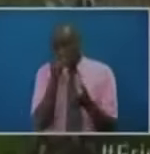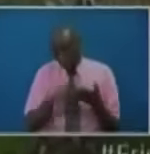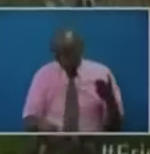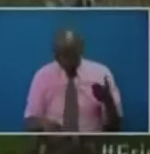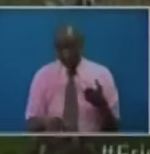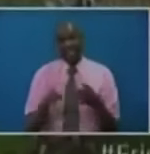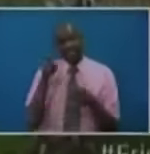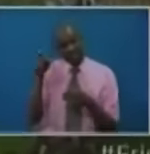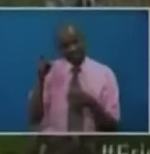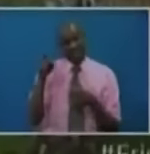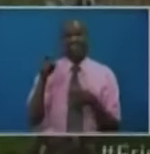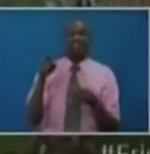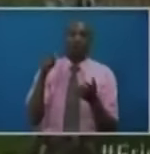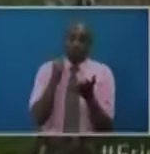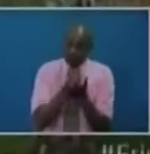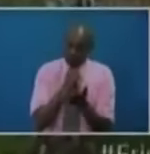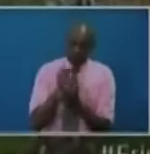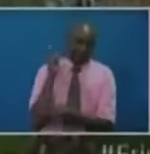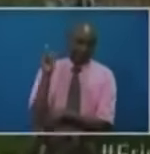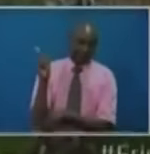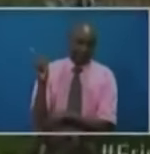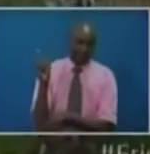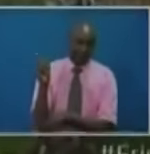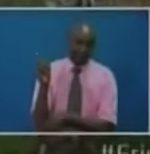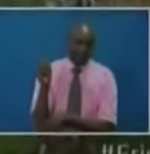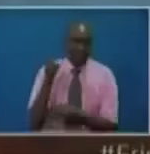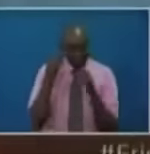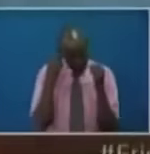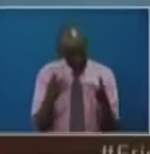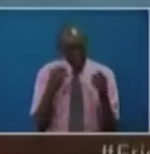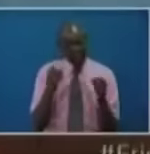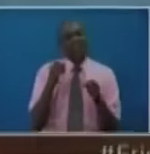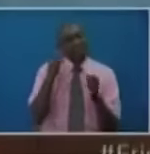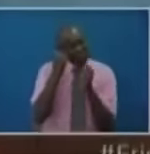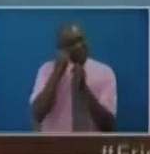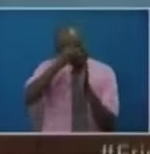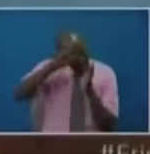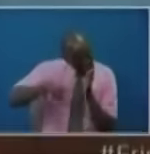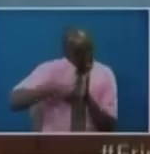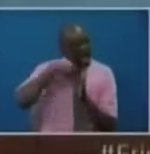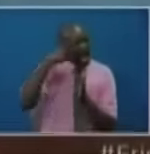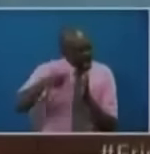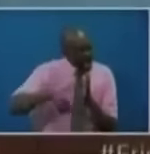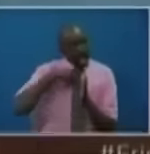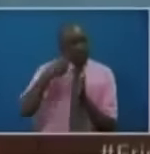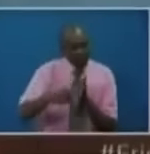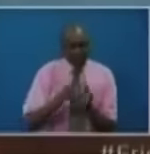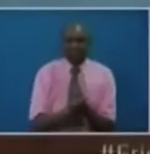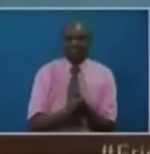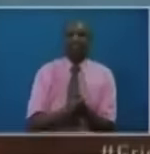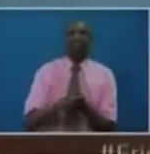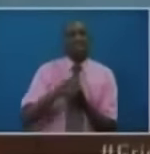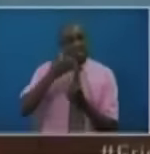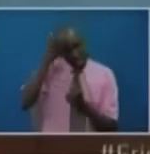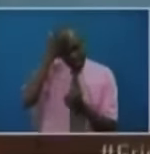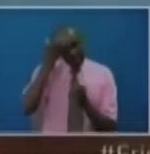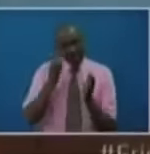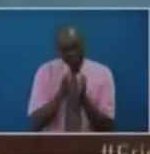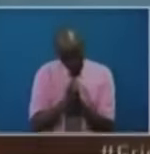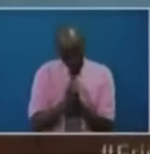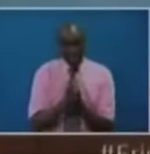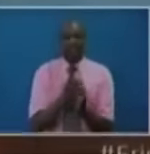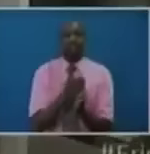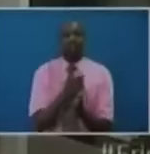the Health Ministry's headquarters, where for more than 5 hours, nurses' union officials engaged government